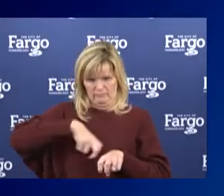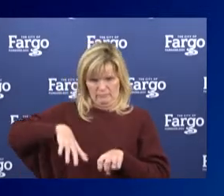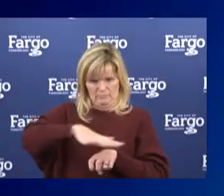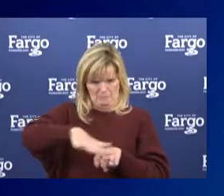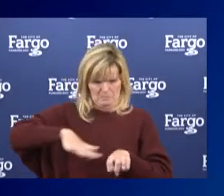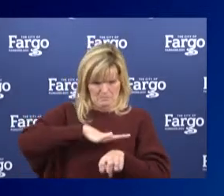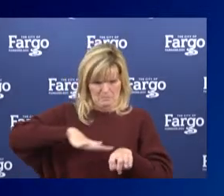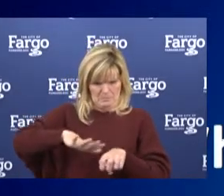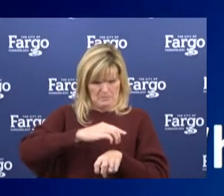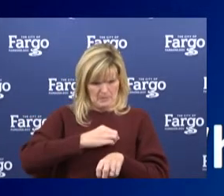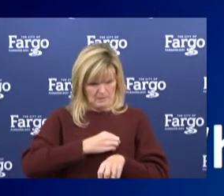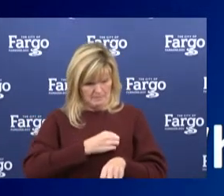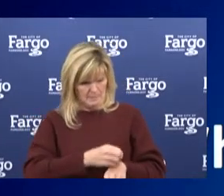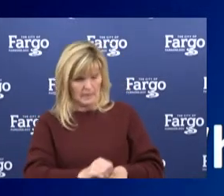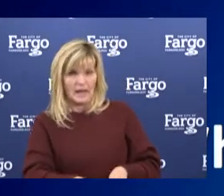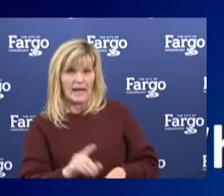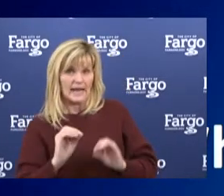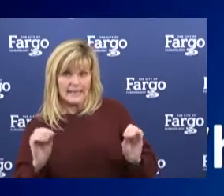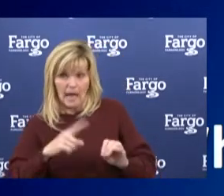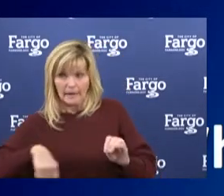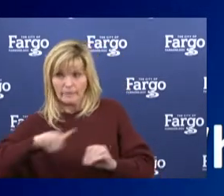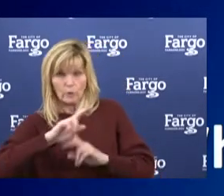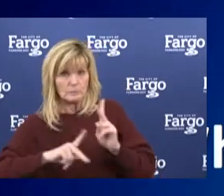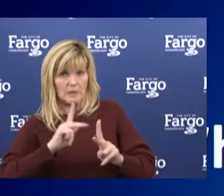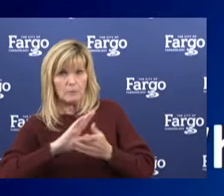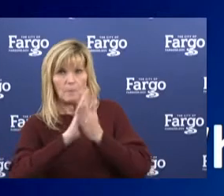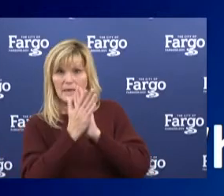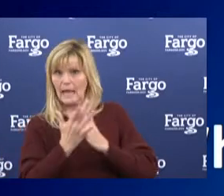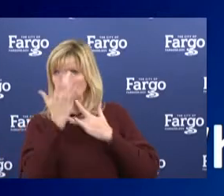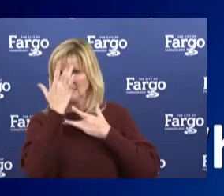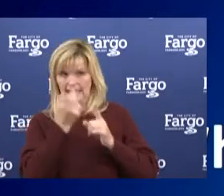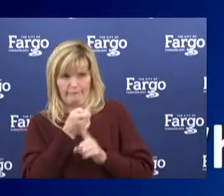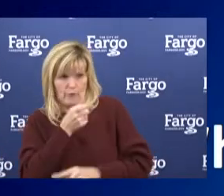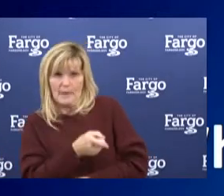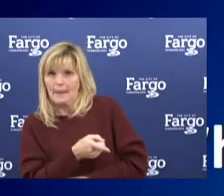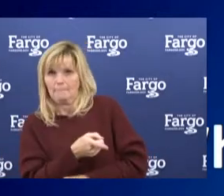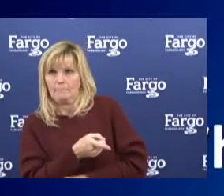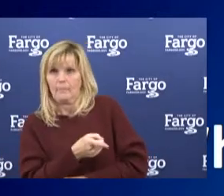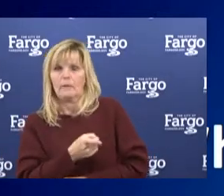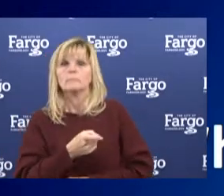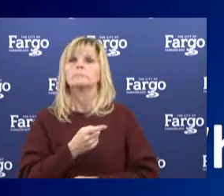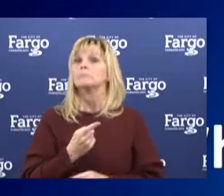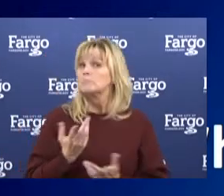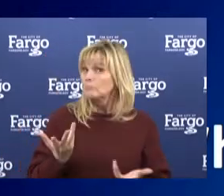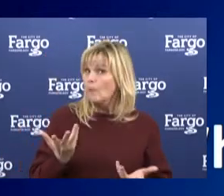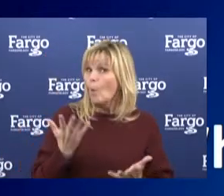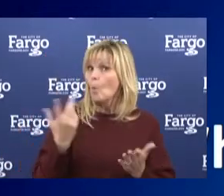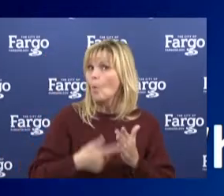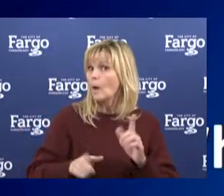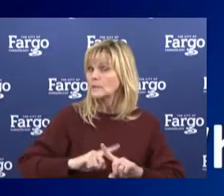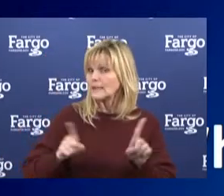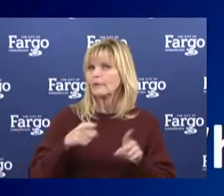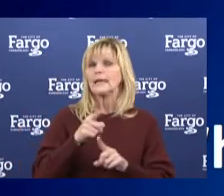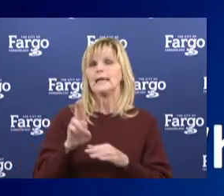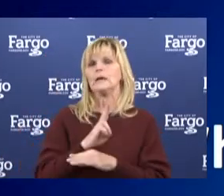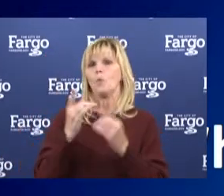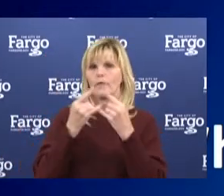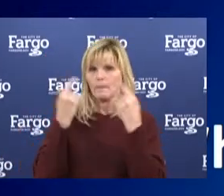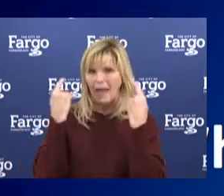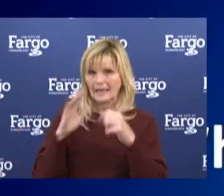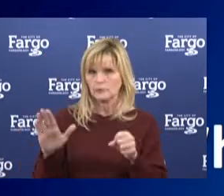and none of them acquired infection from him. And the caveat being that he wore that mask the entire